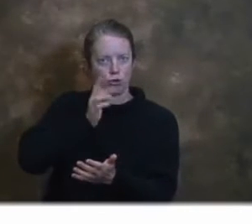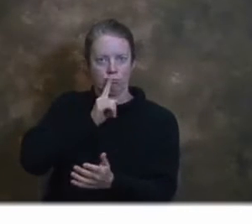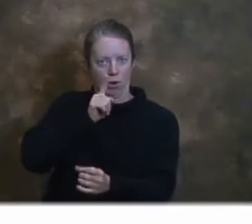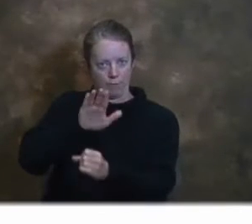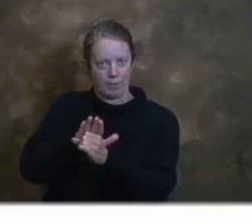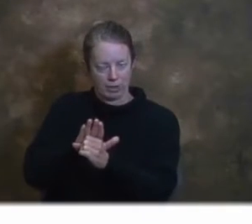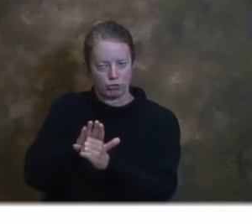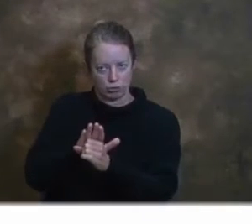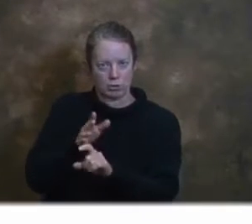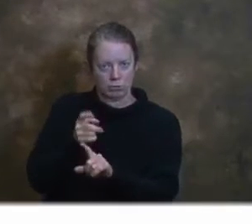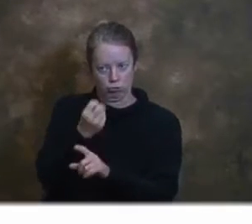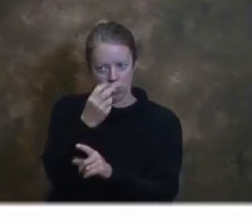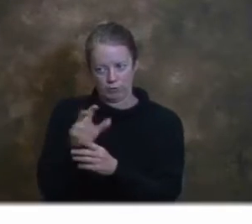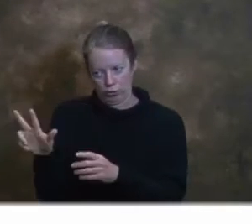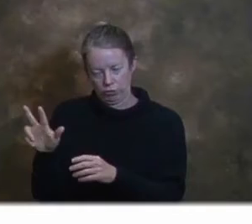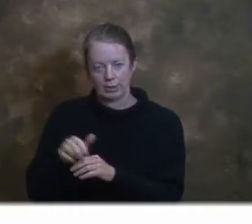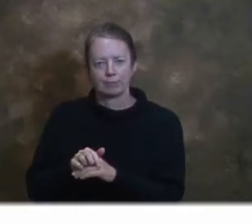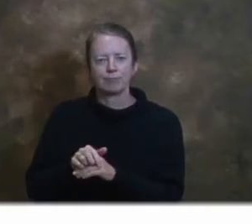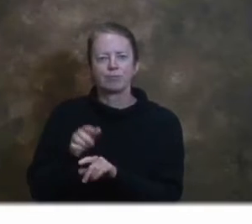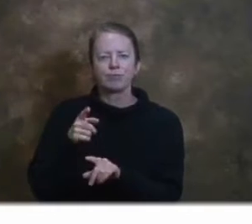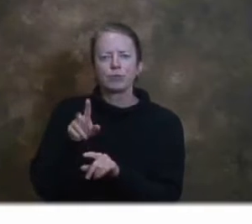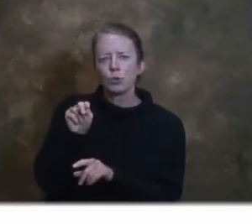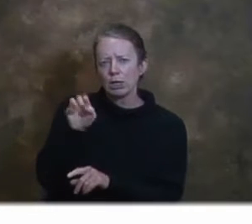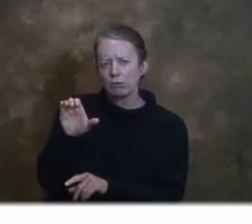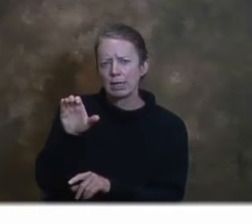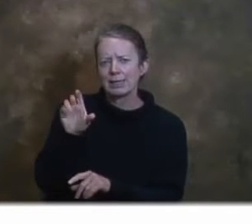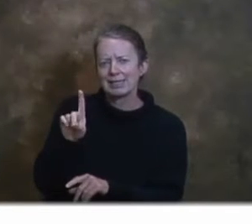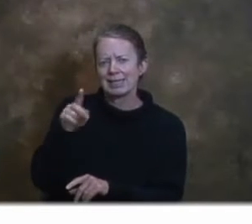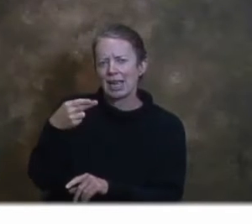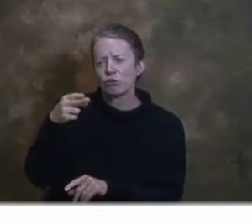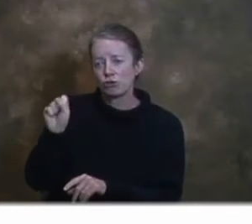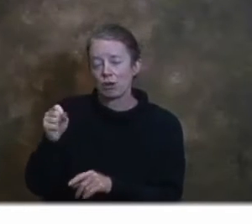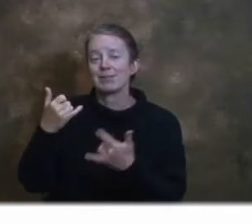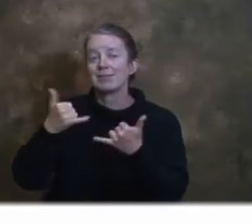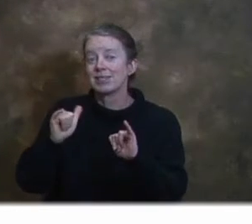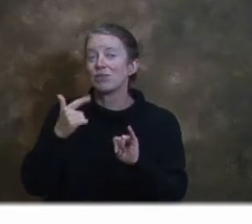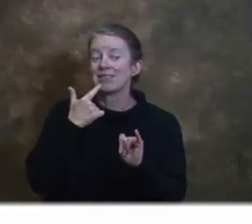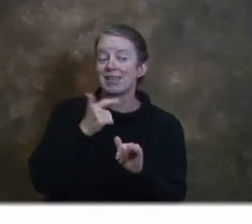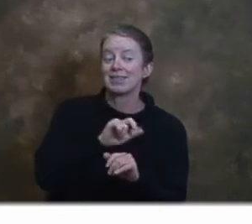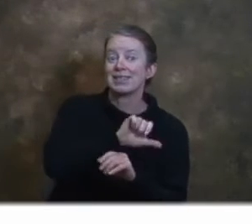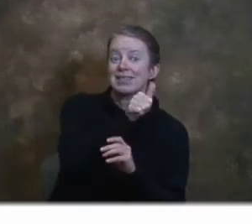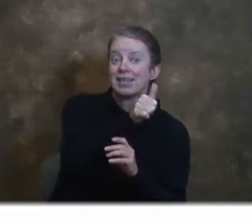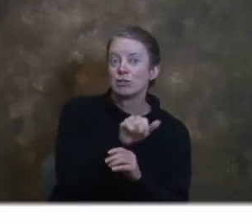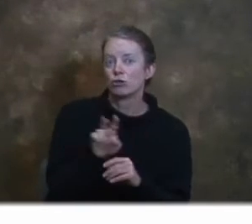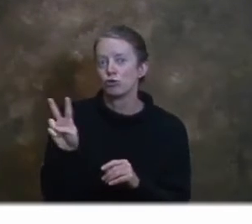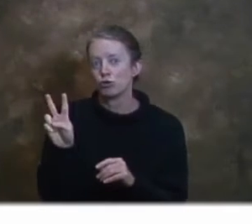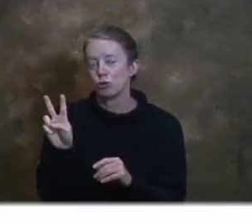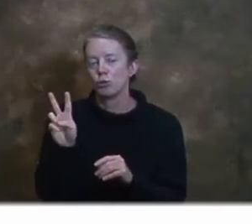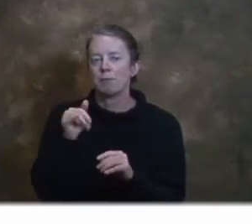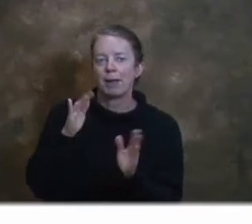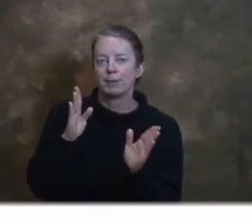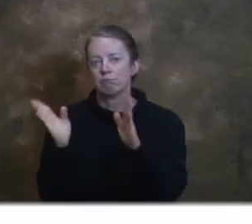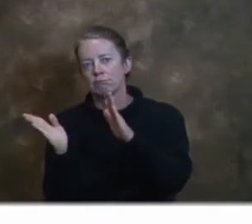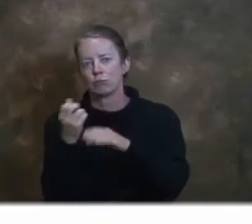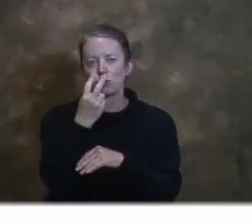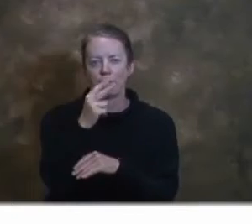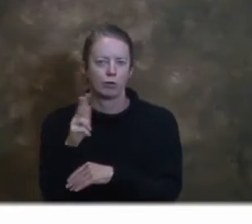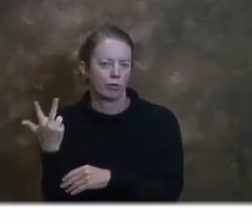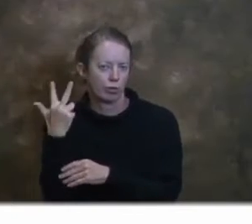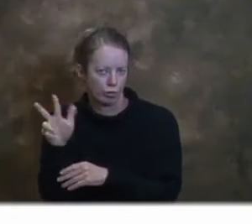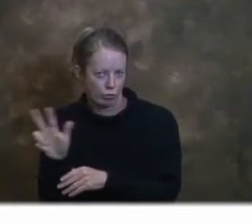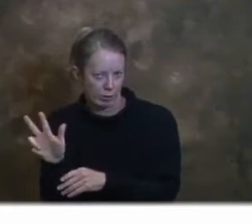North Carolina Department of Health and Human Services website still shows that as 10 to 2. But there are